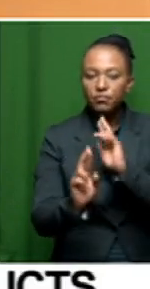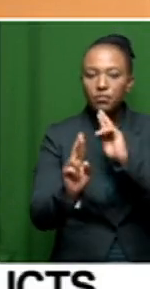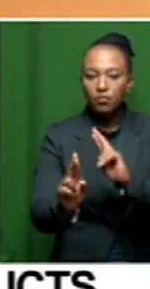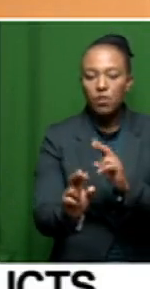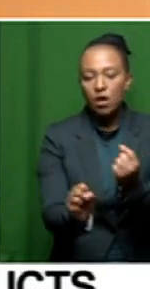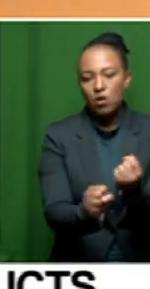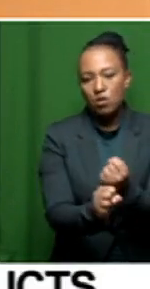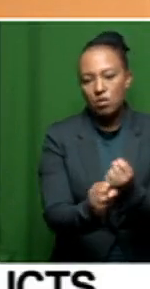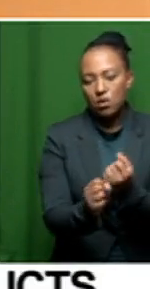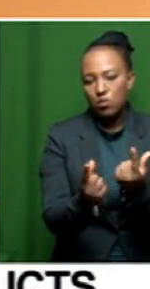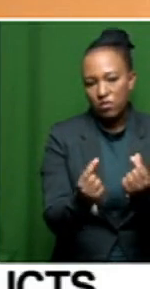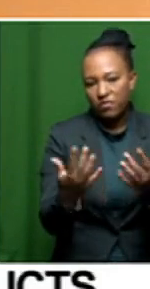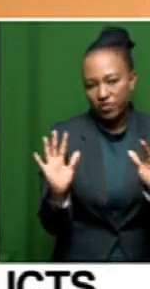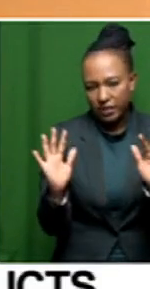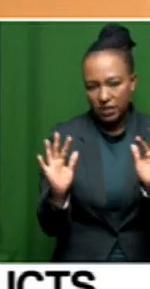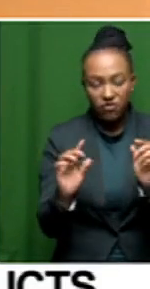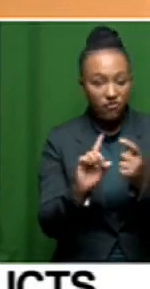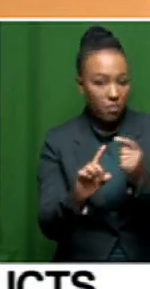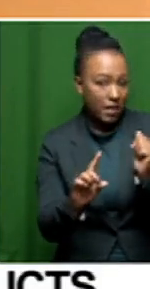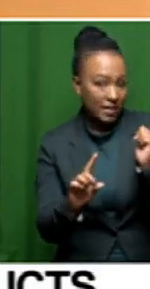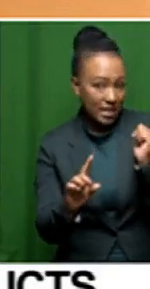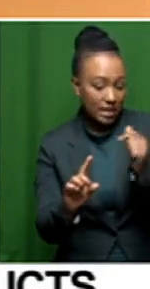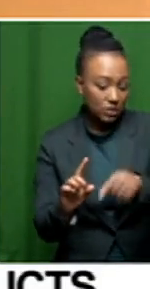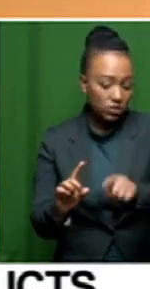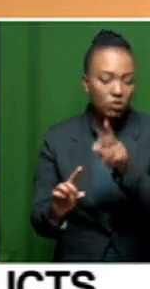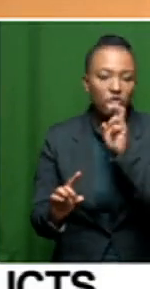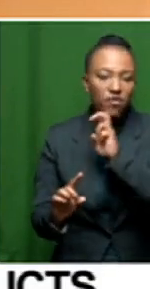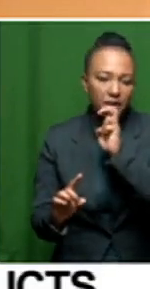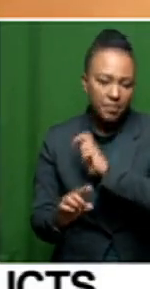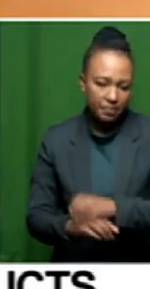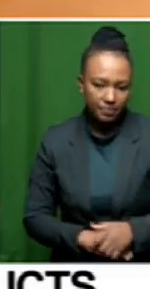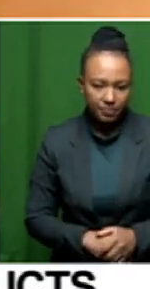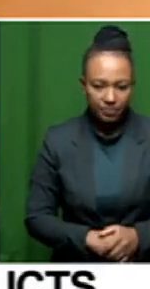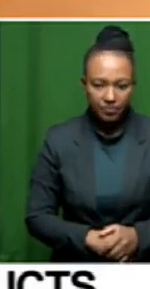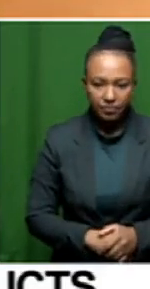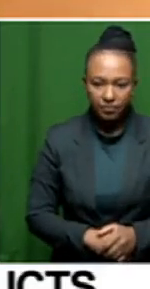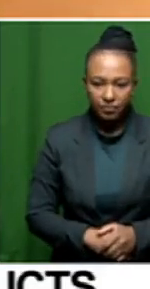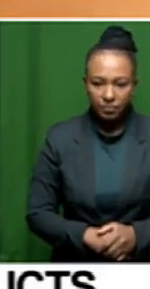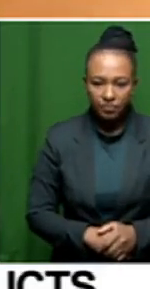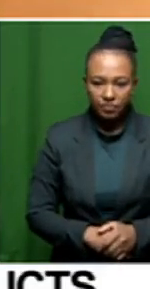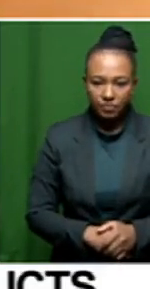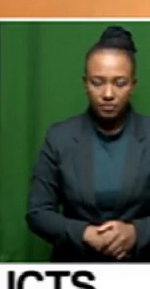work that we have done from yesterday up to Friday. Well, we